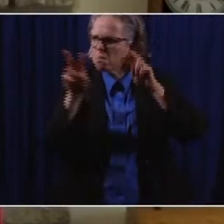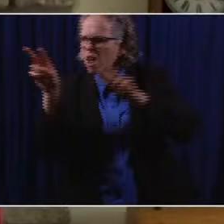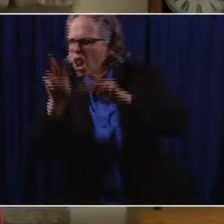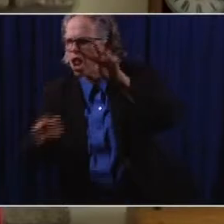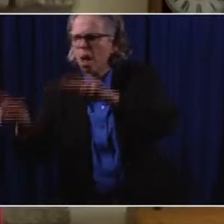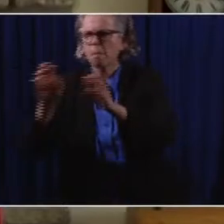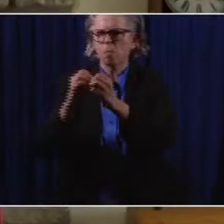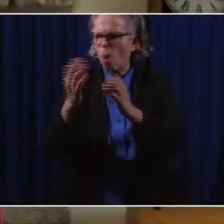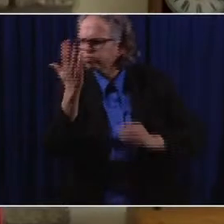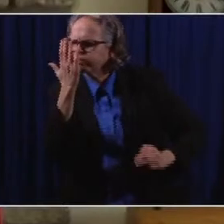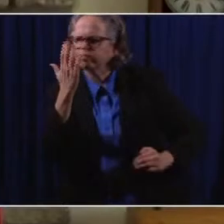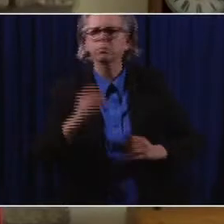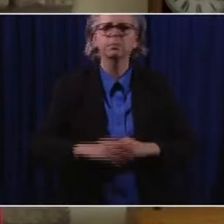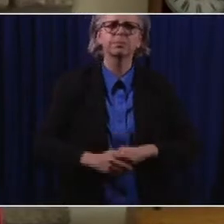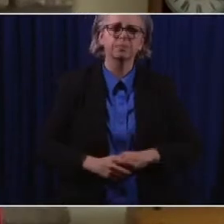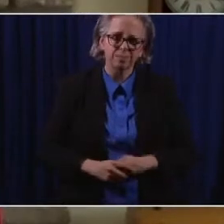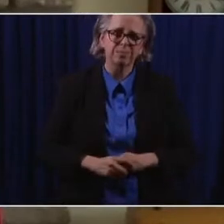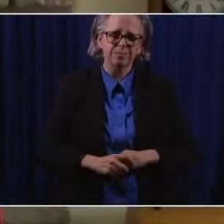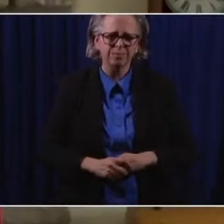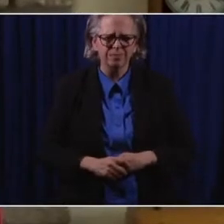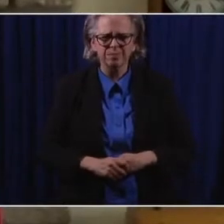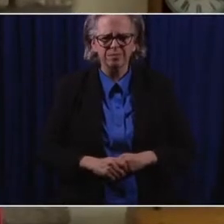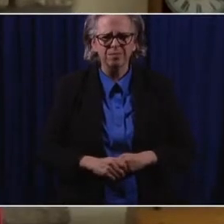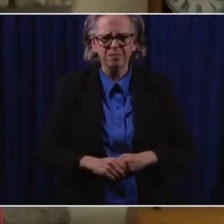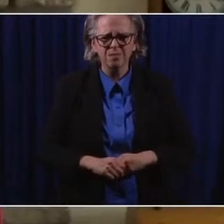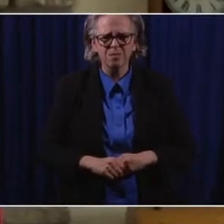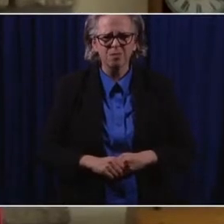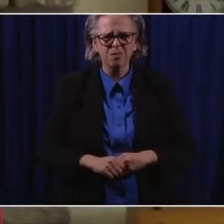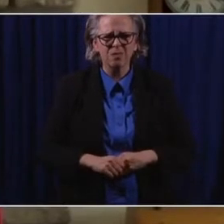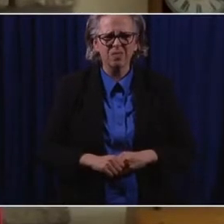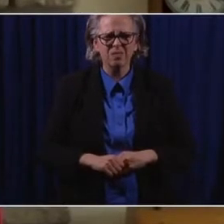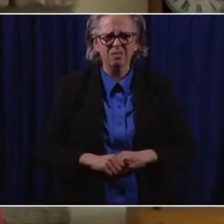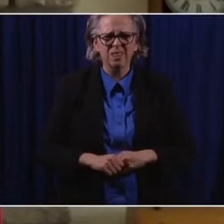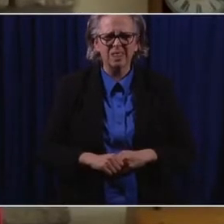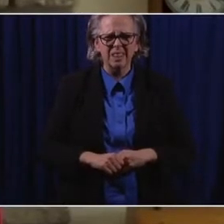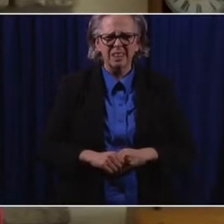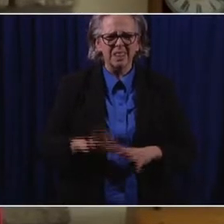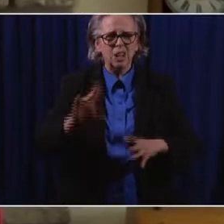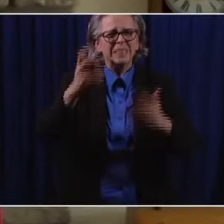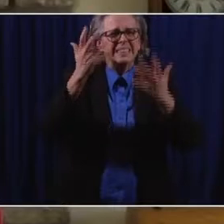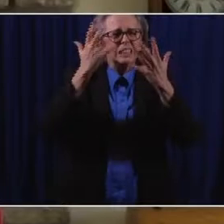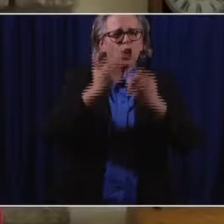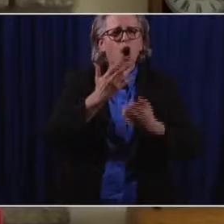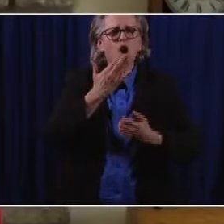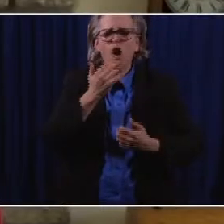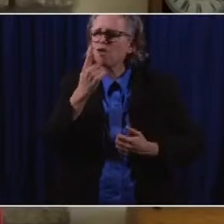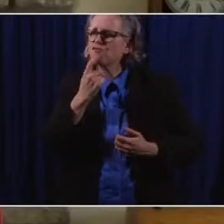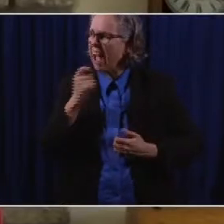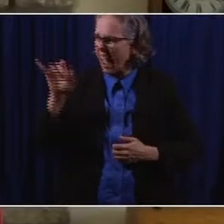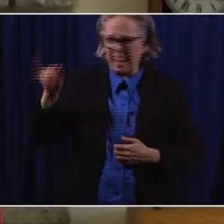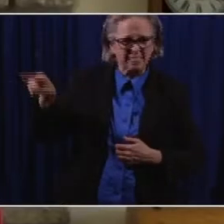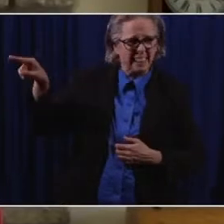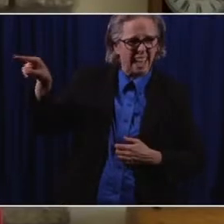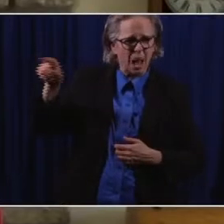well. What you see, the colors, the darker red, purple. This